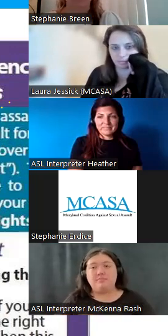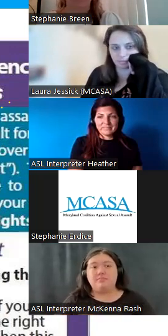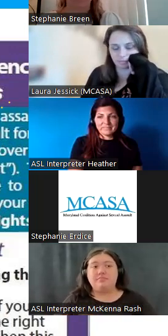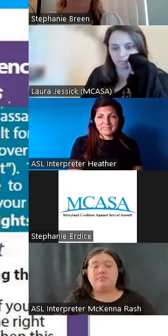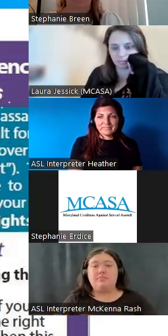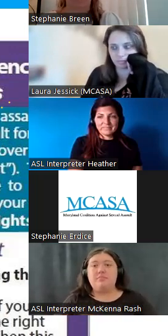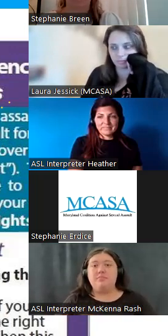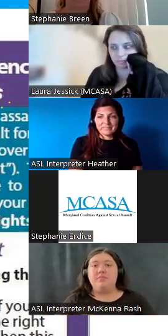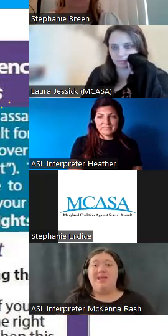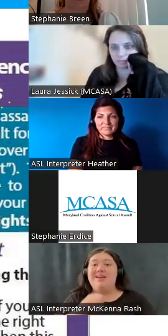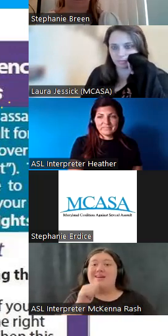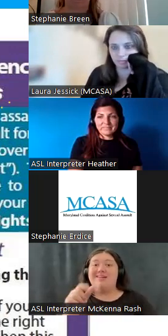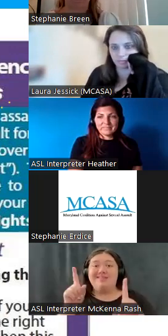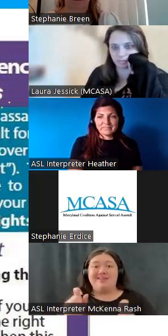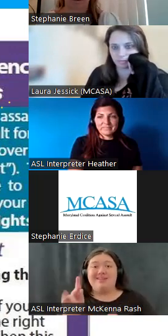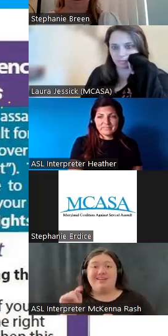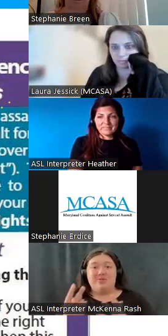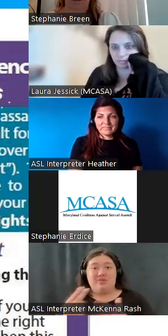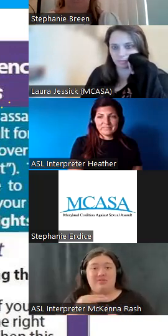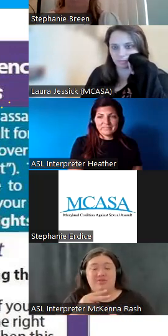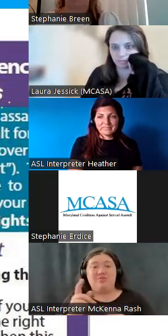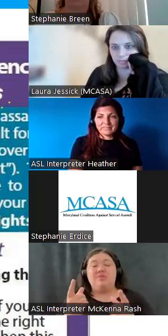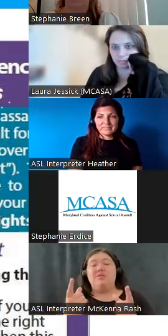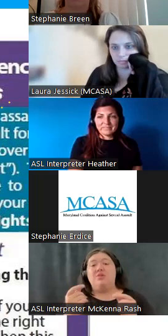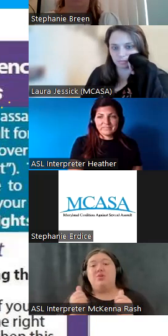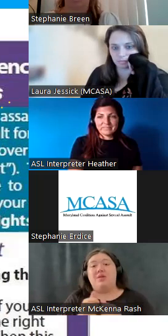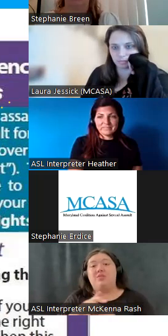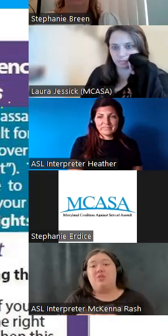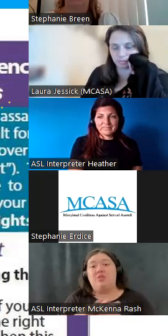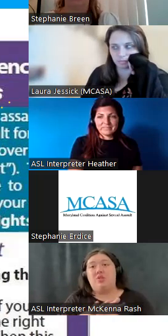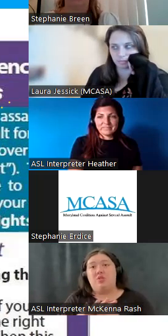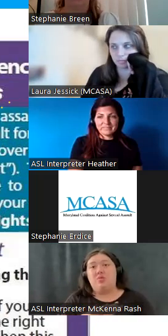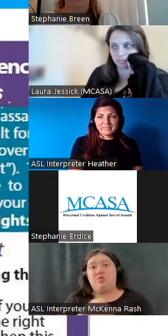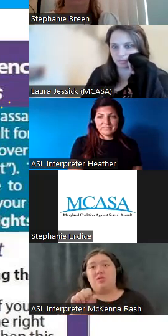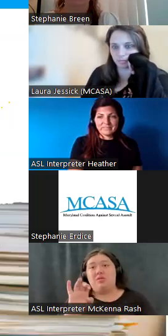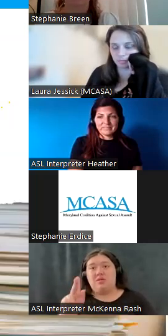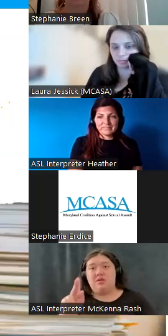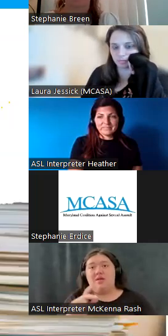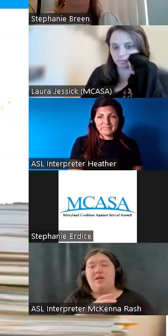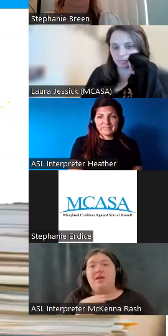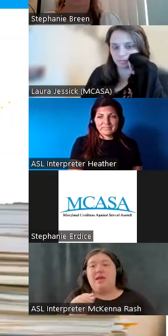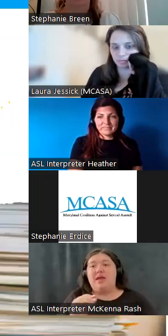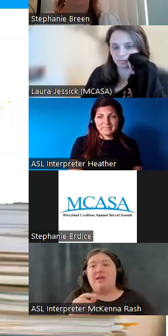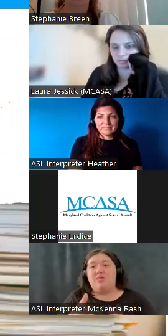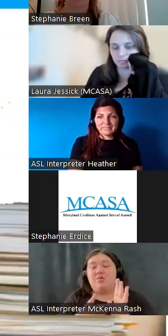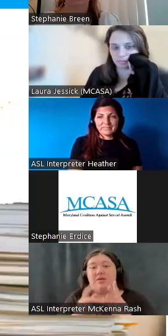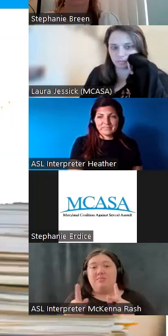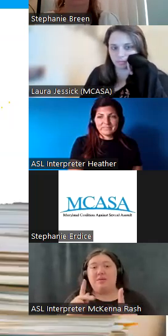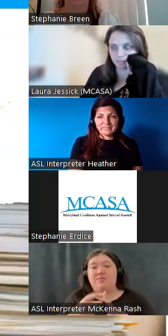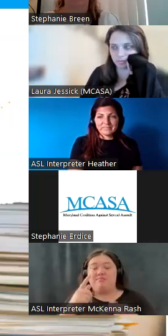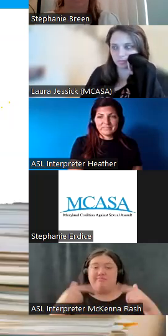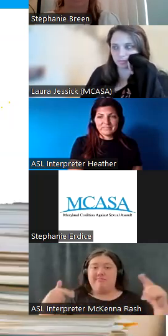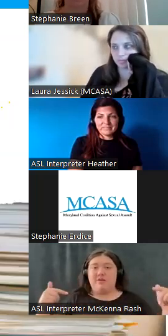Untested kit reviews are conducted by the local SART, and it requires that participants from various